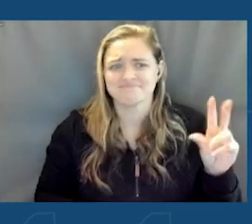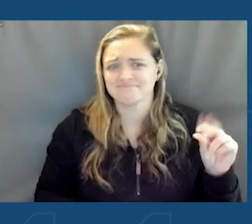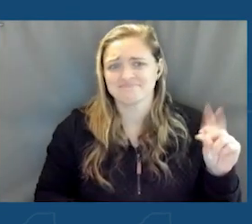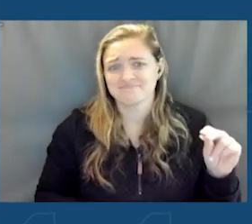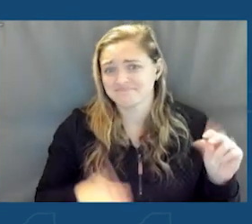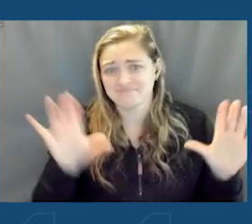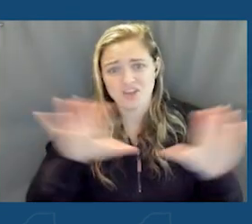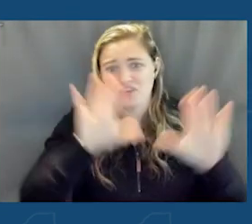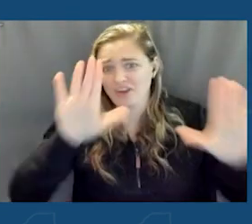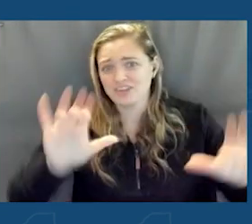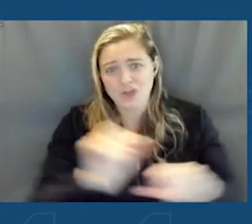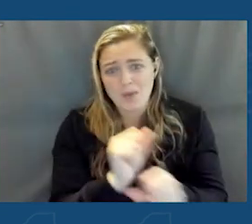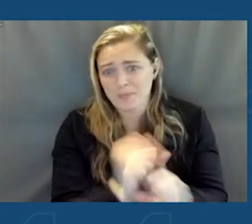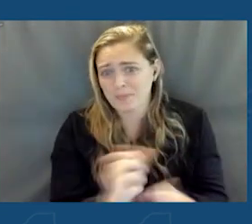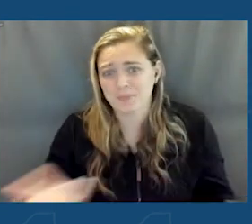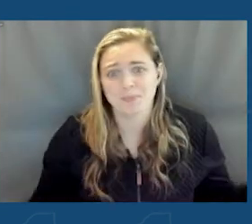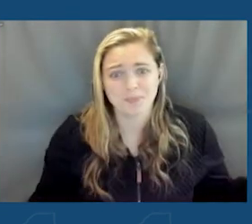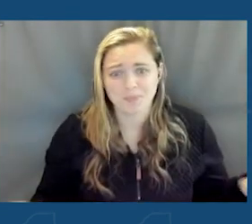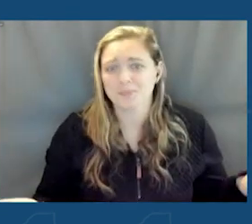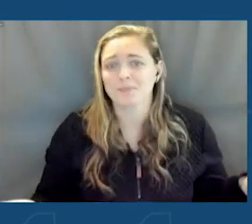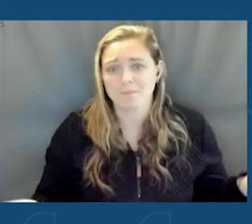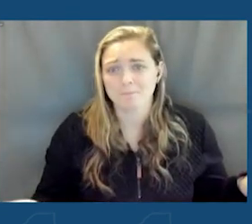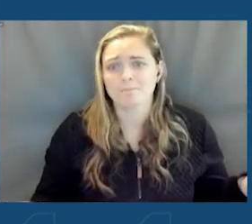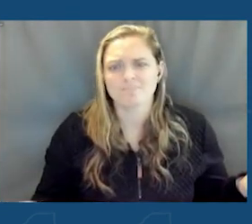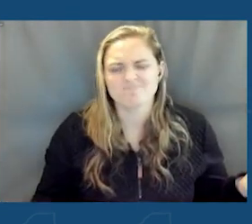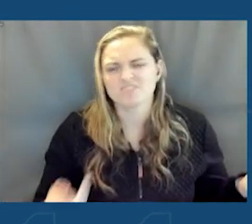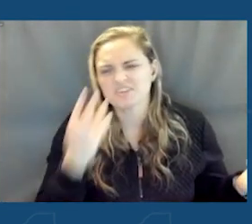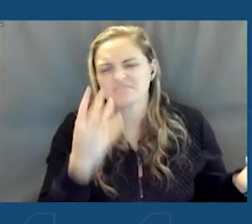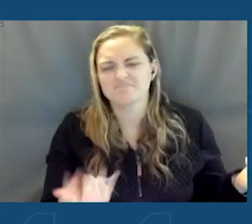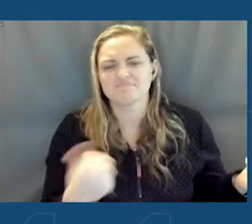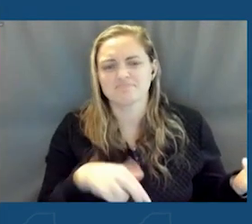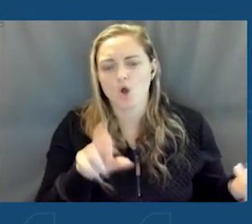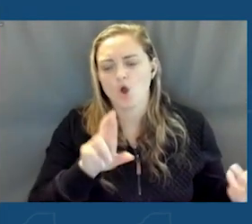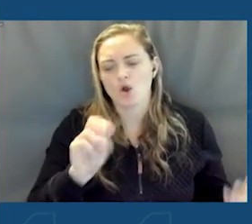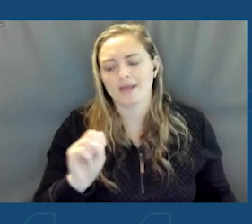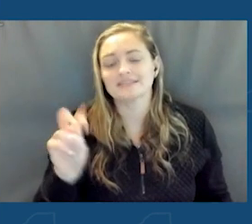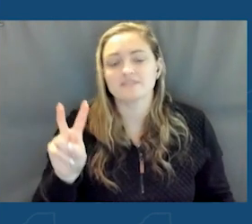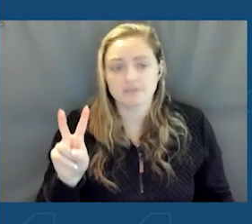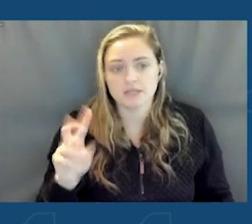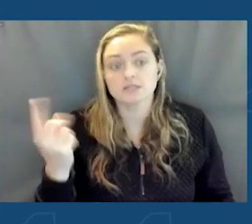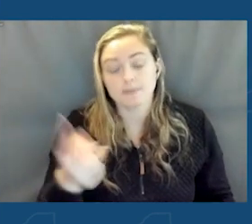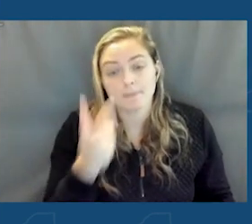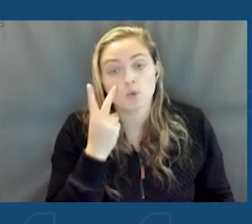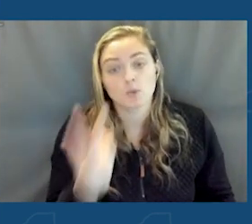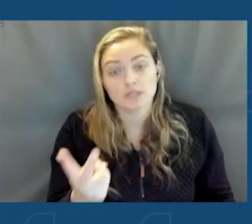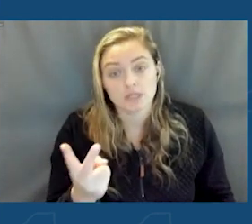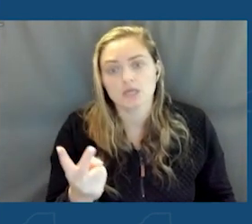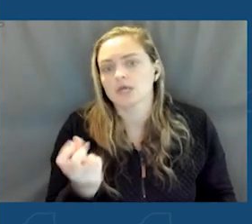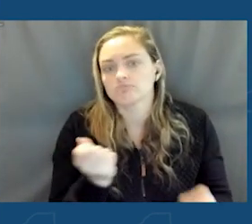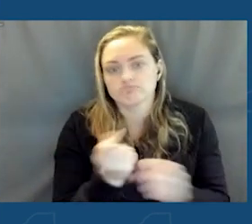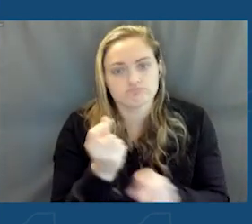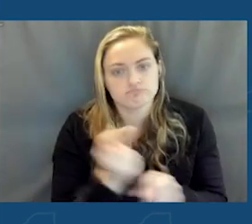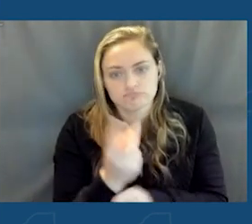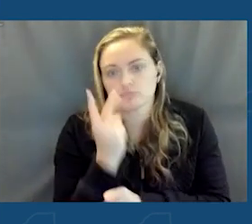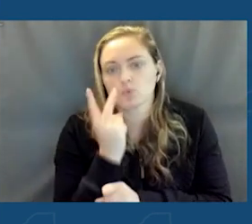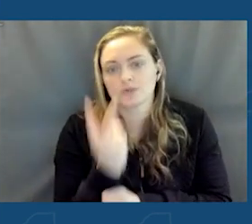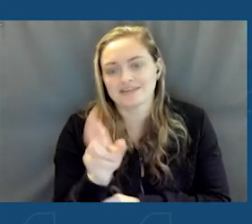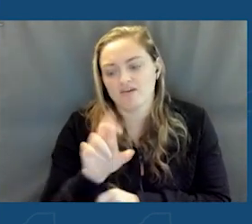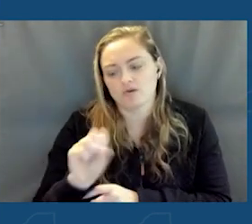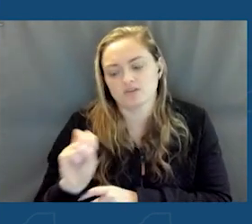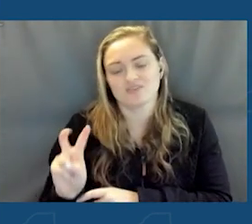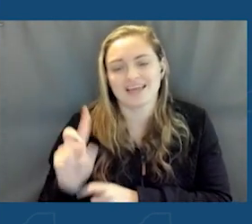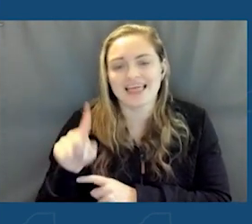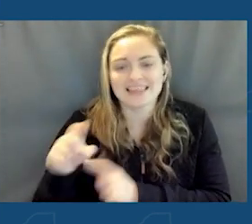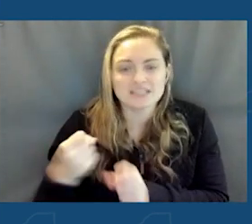great job. I just would note that RSV is something that we see every season. For this year and